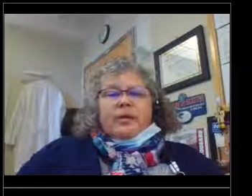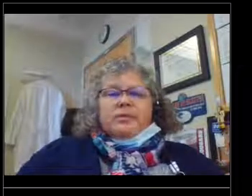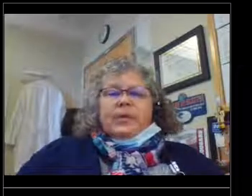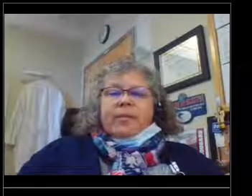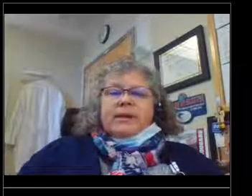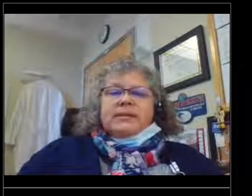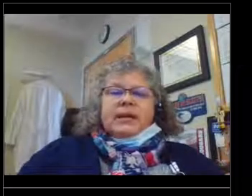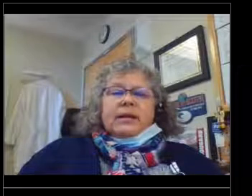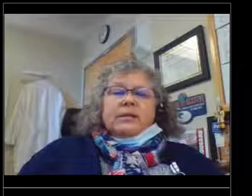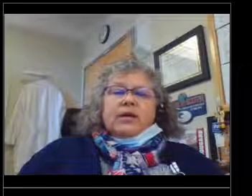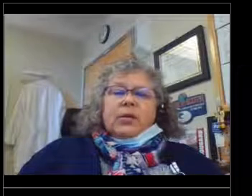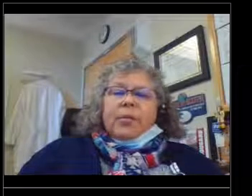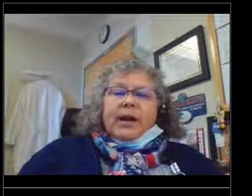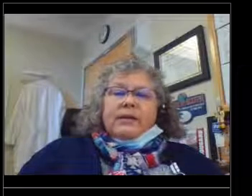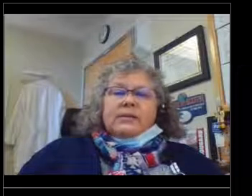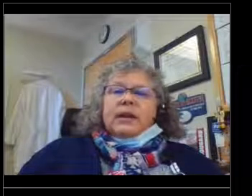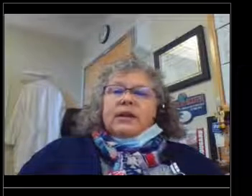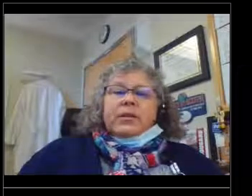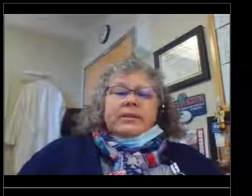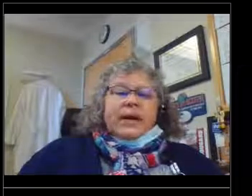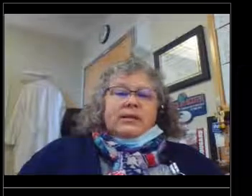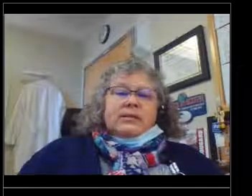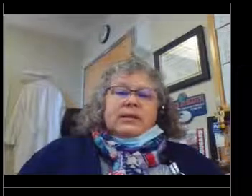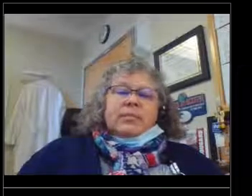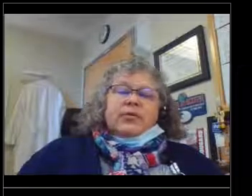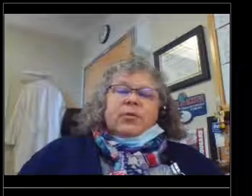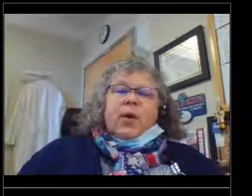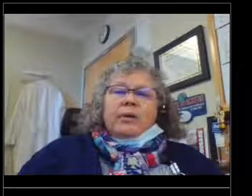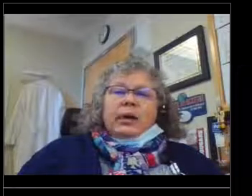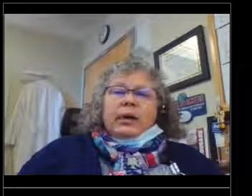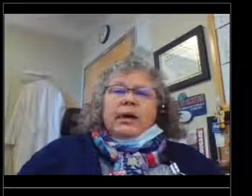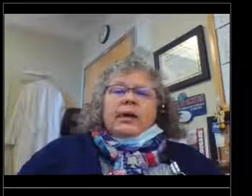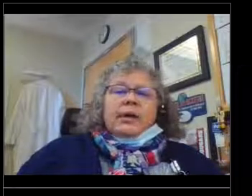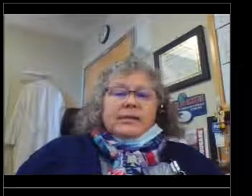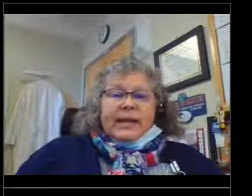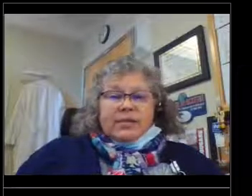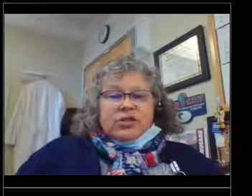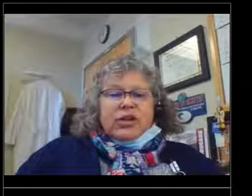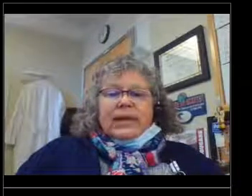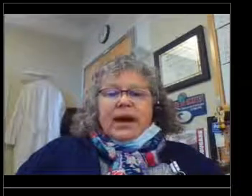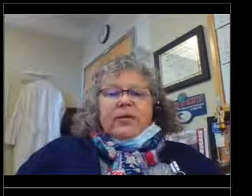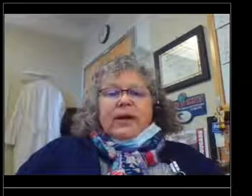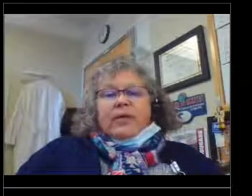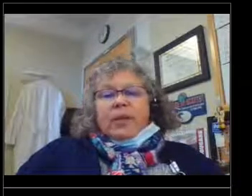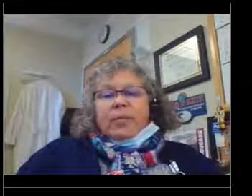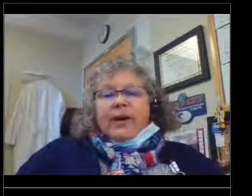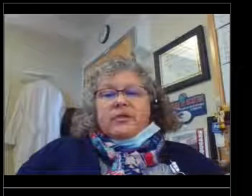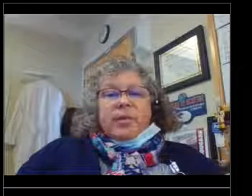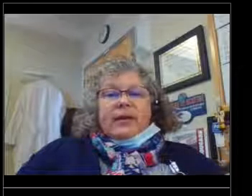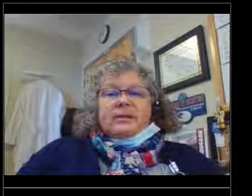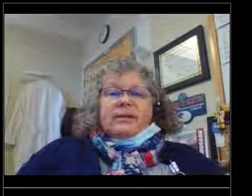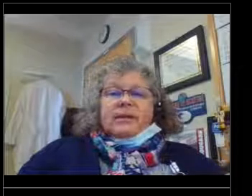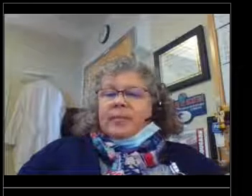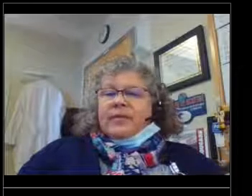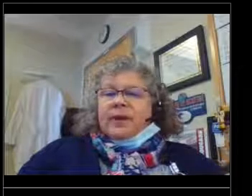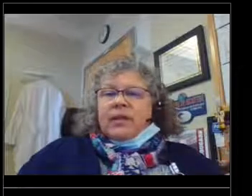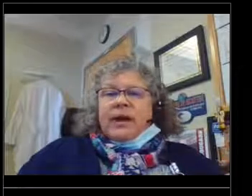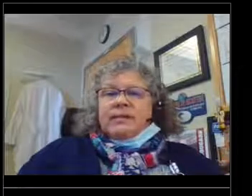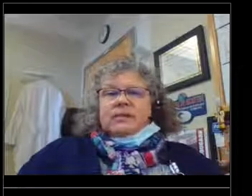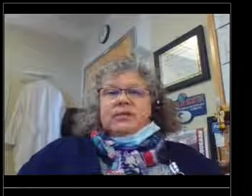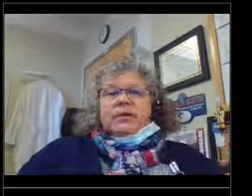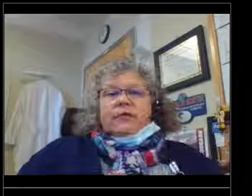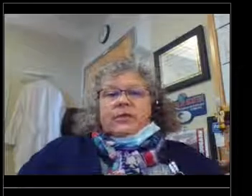federal departments recommends that to lower prices, increase access, and improve quality, states should allow healthcare providers to practice at the